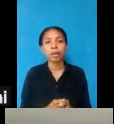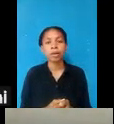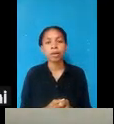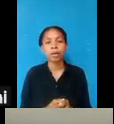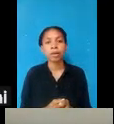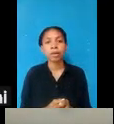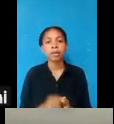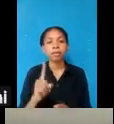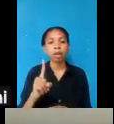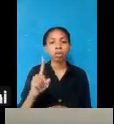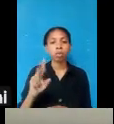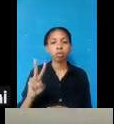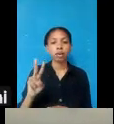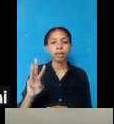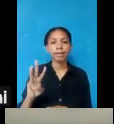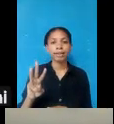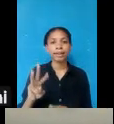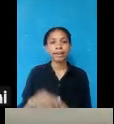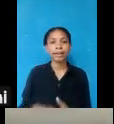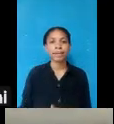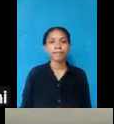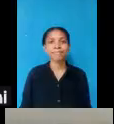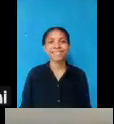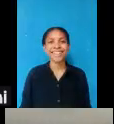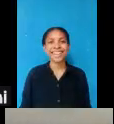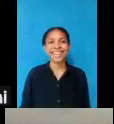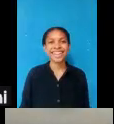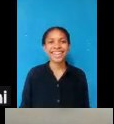1, 2, 3, smile.